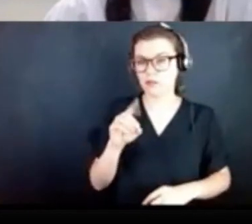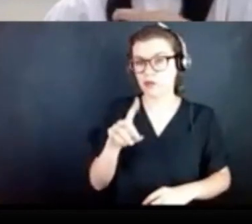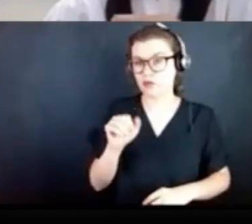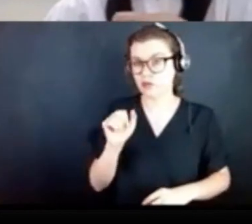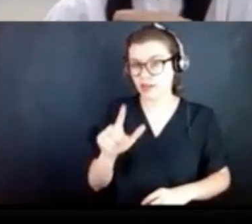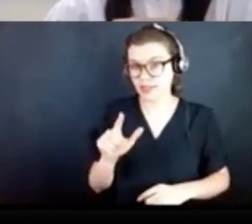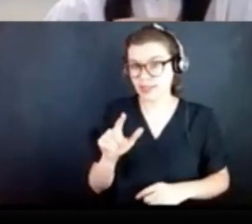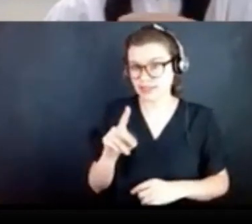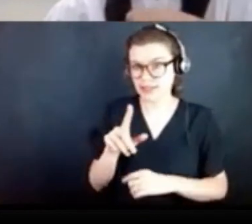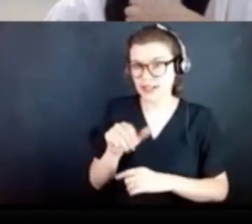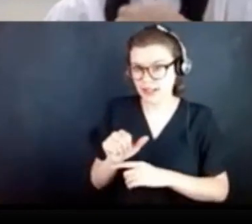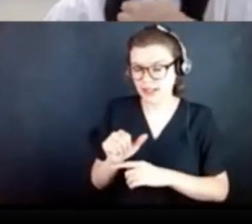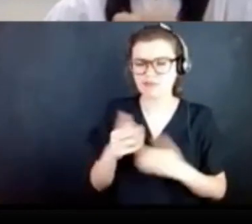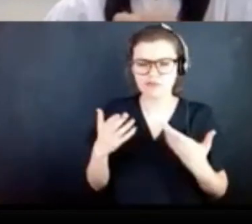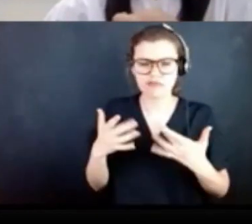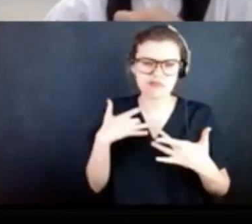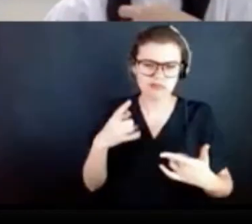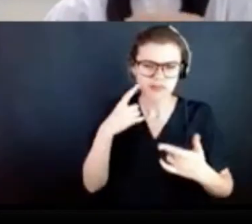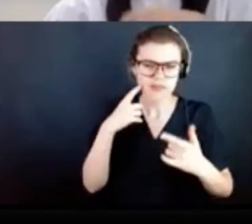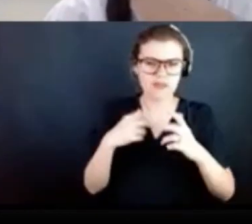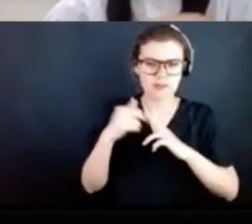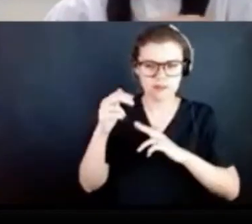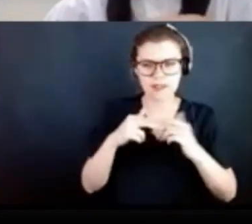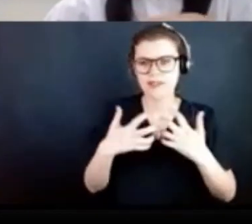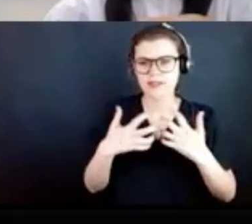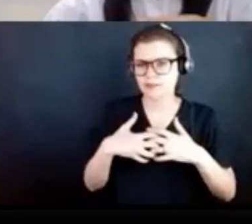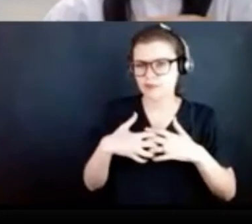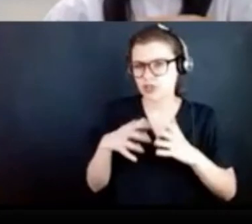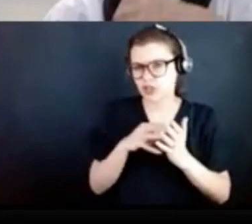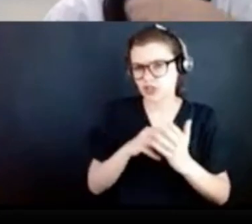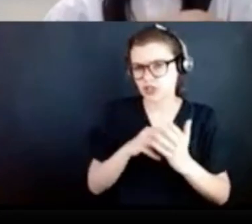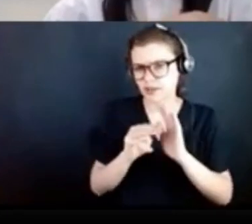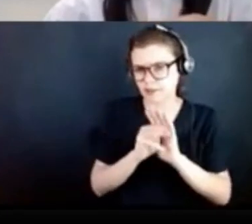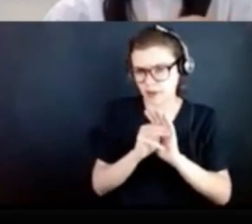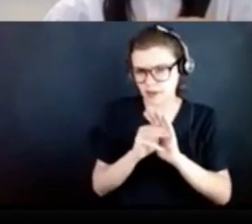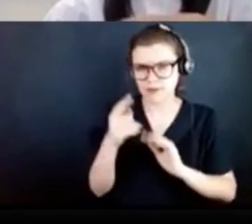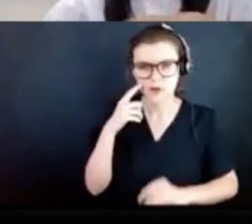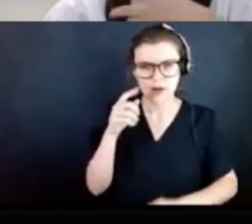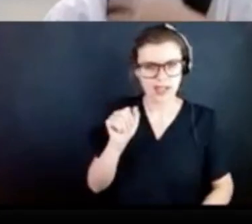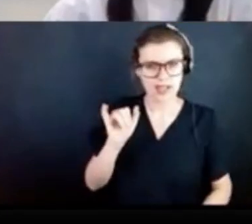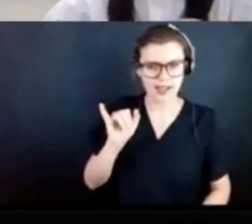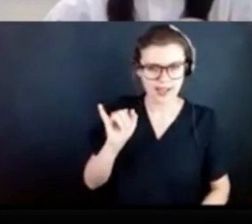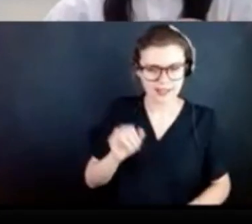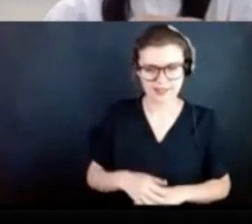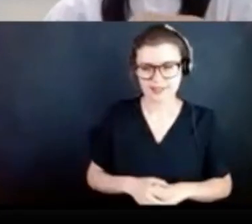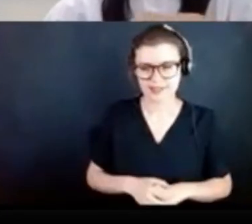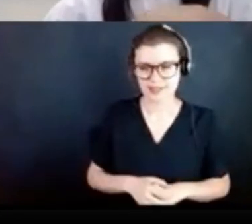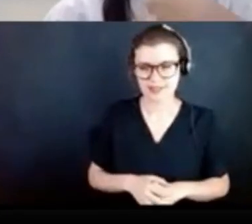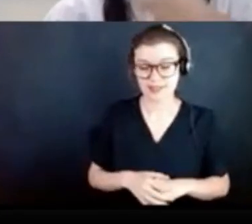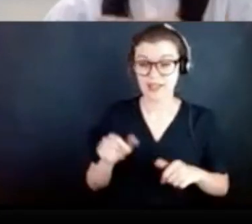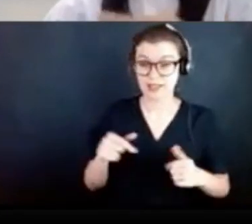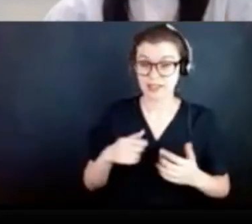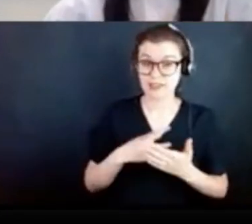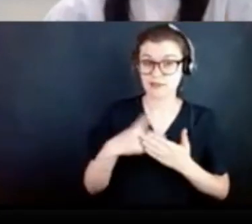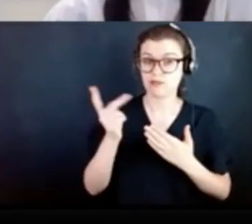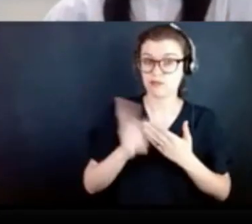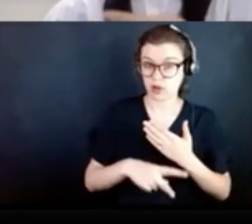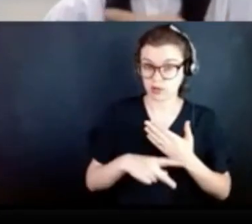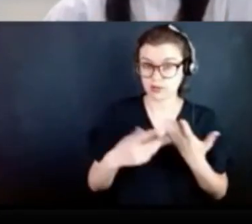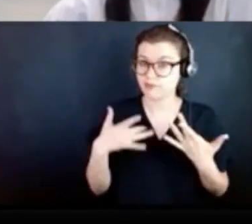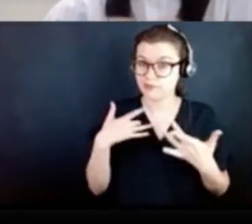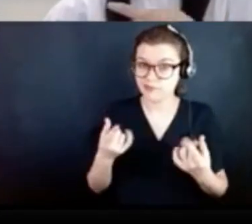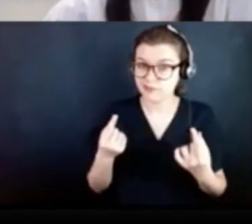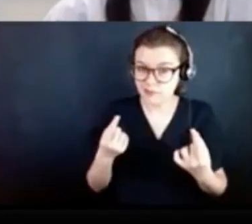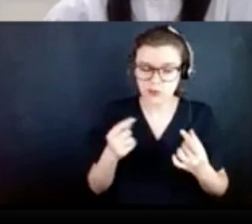foundational practice in building machine learning models as a subfield of AI. And this project, Project StoryQ, integrates the learning